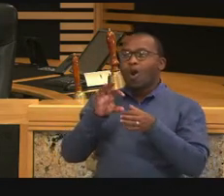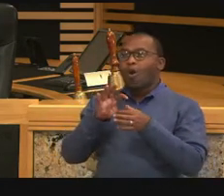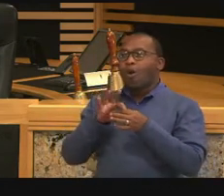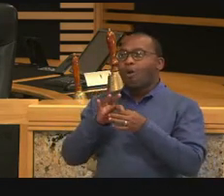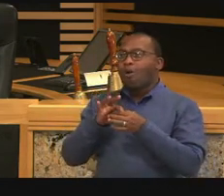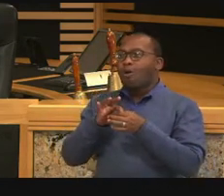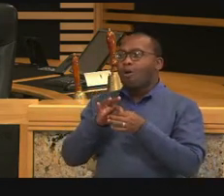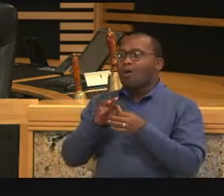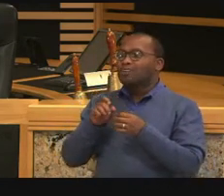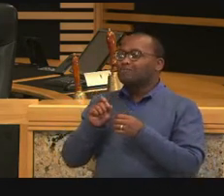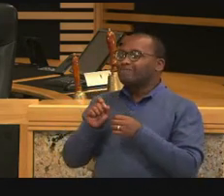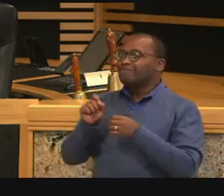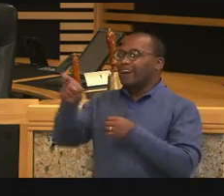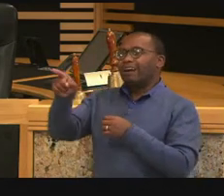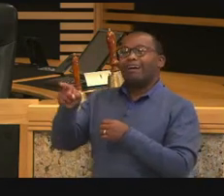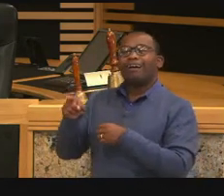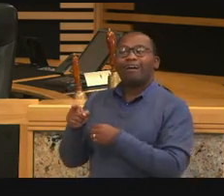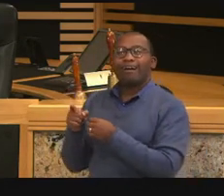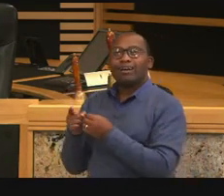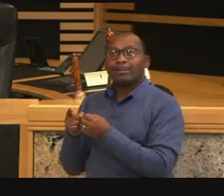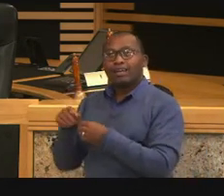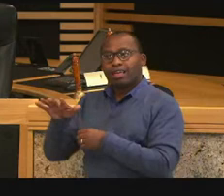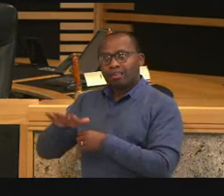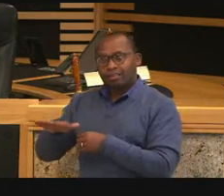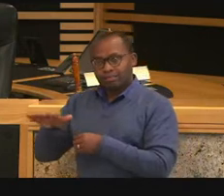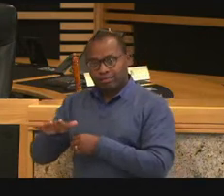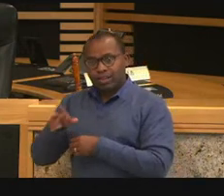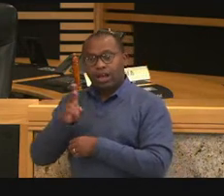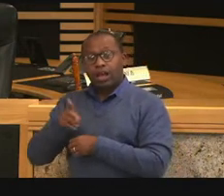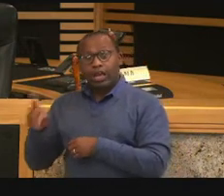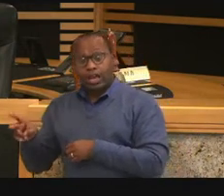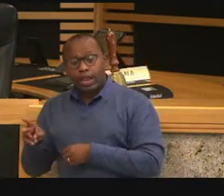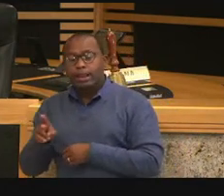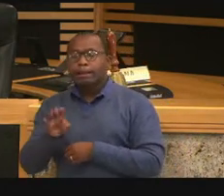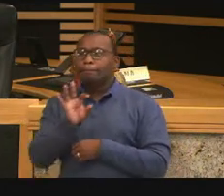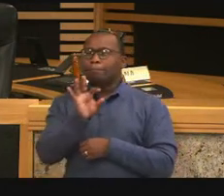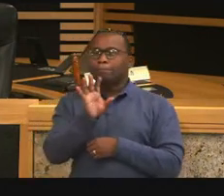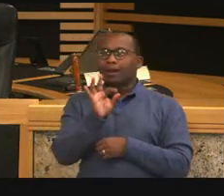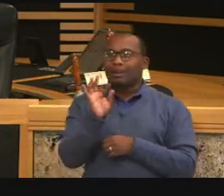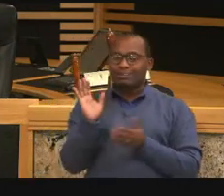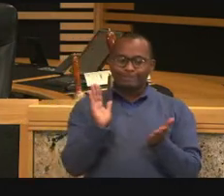than expected. On Mondays, they are late or they are not there.